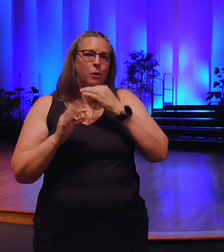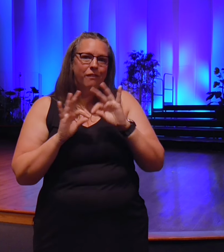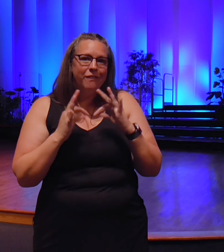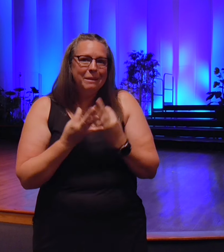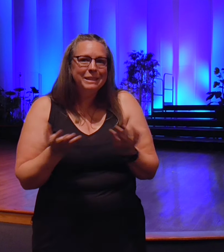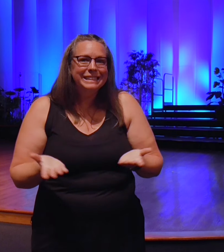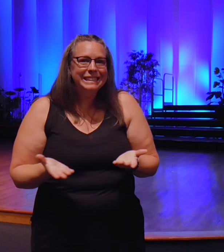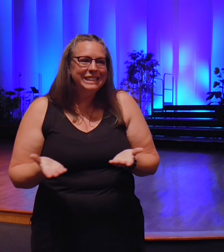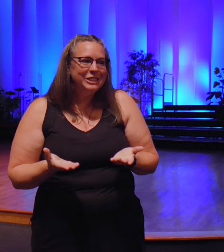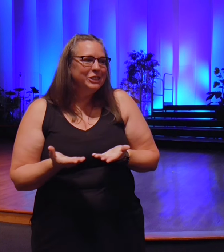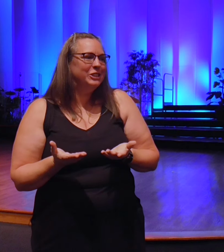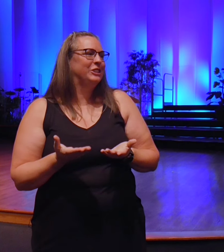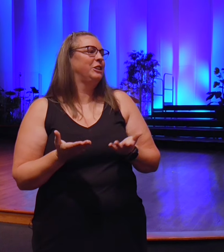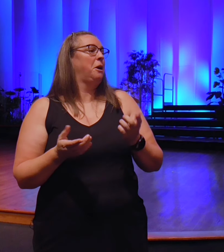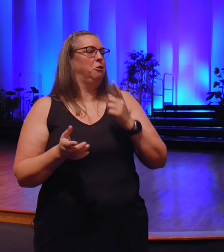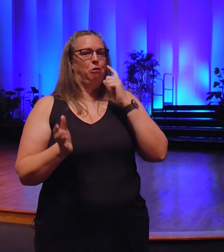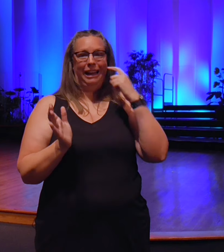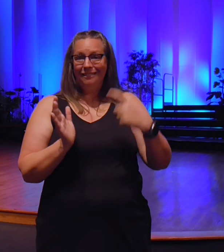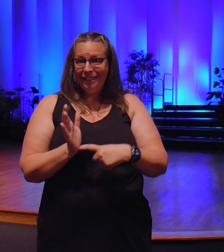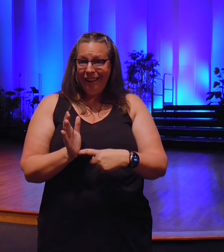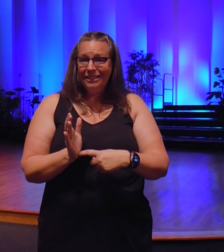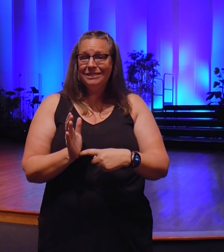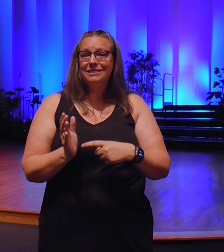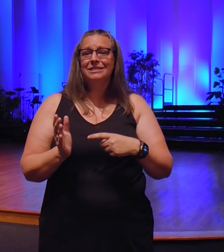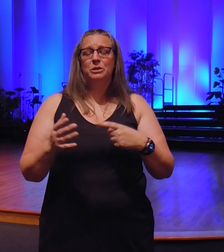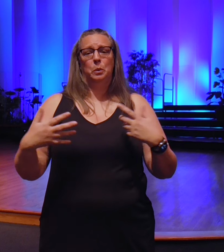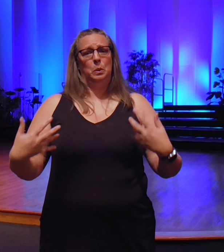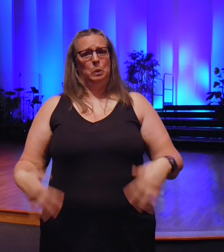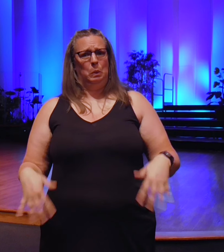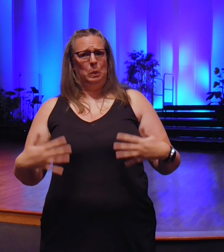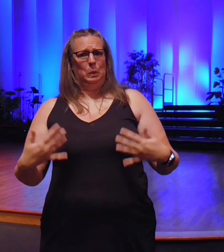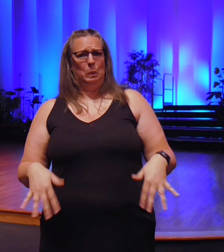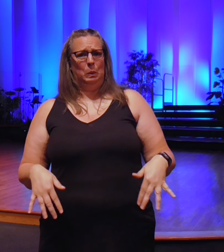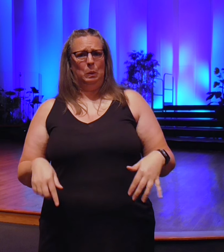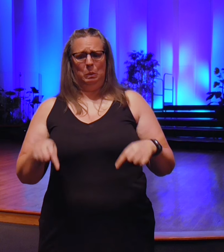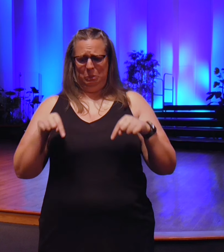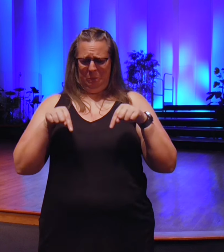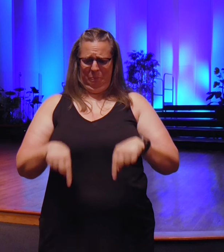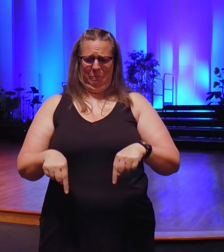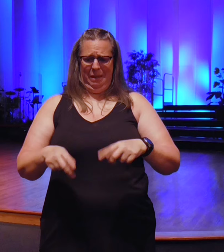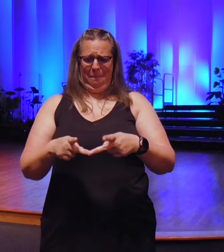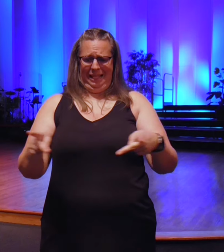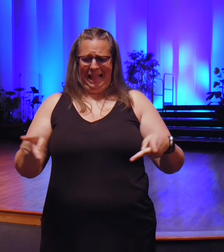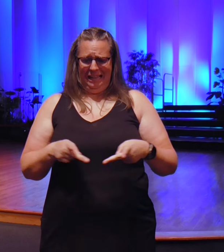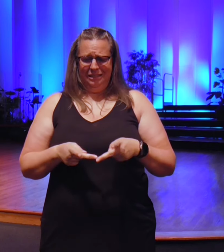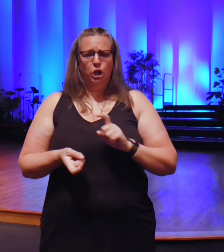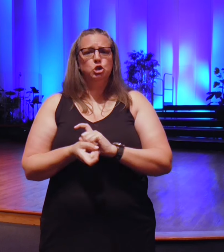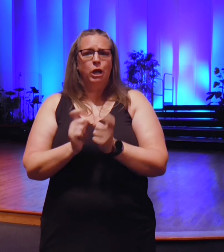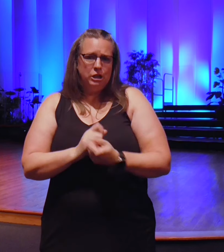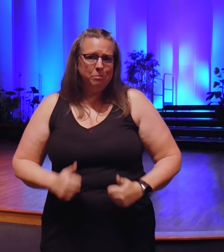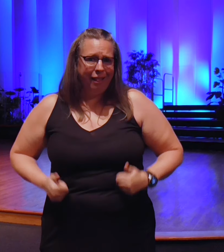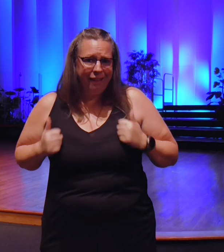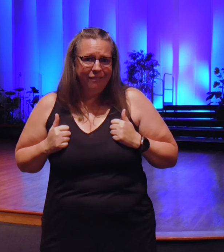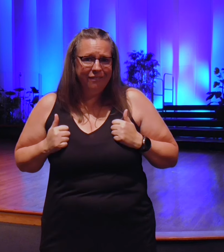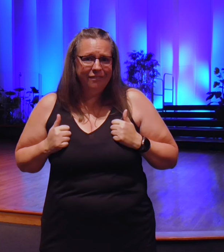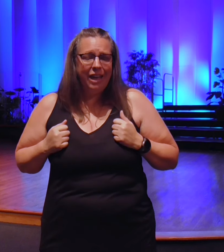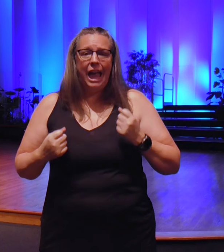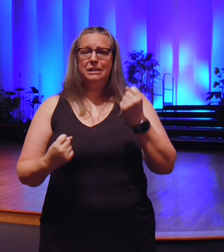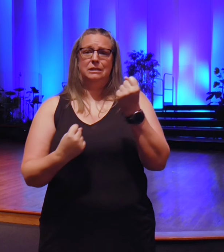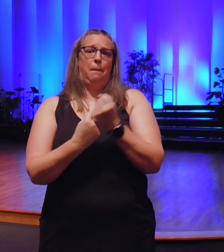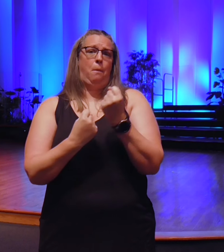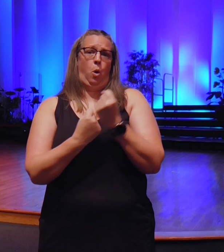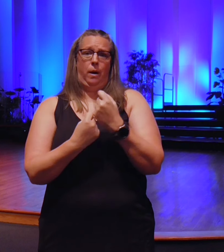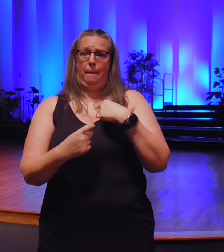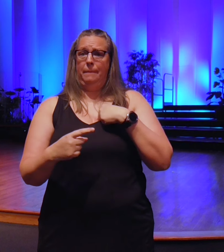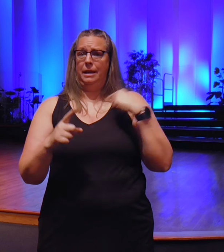family here, to just recognize what a place this has changed my life. It has supported me in ways you